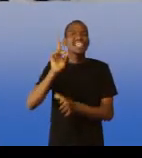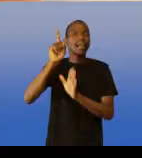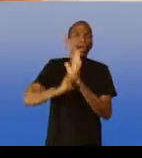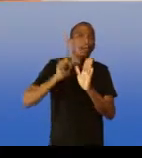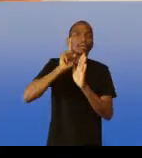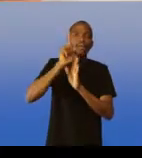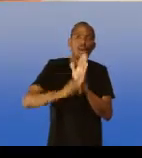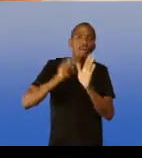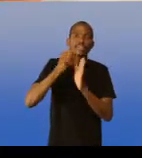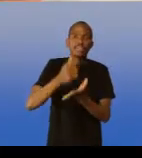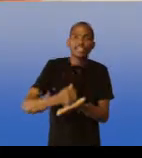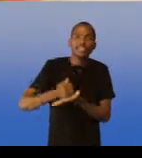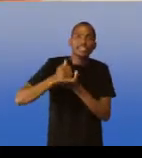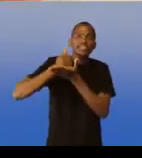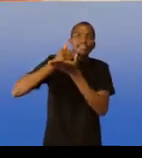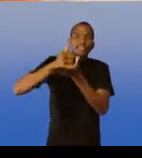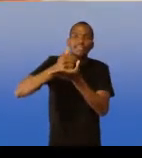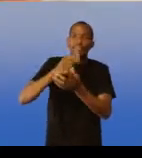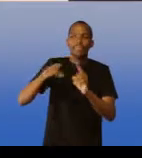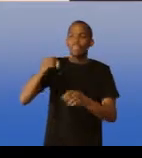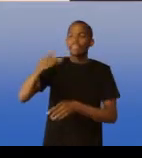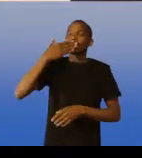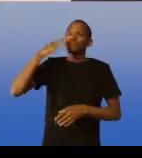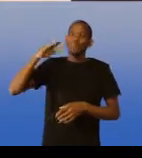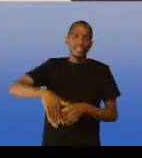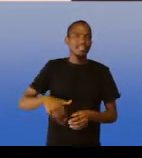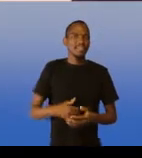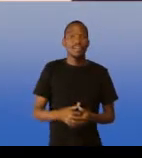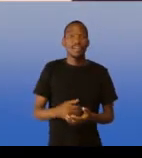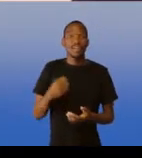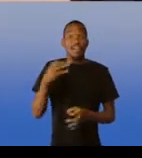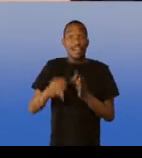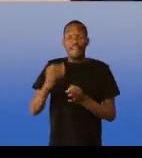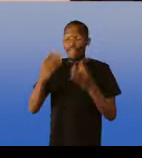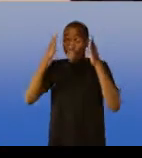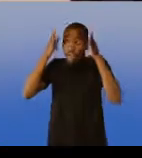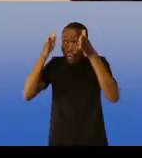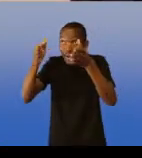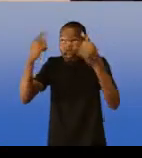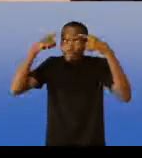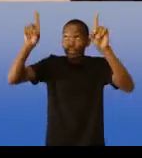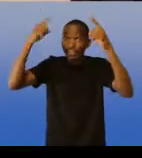therefore assistance was really badly needed. If you just focus on success, you miss the